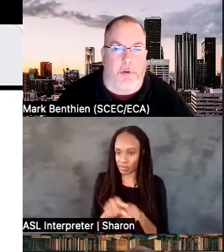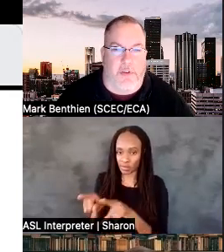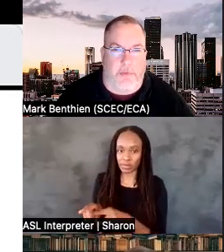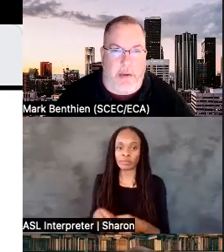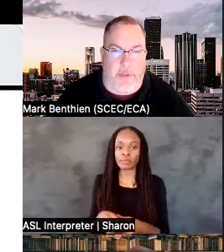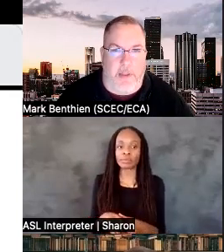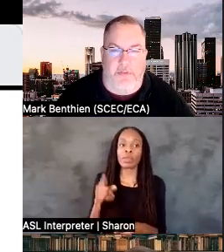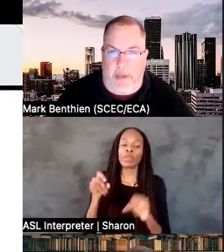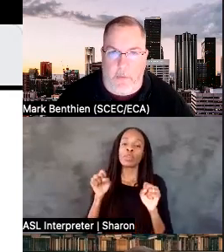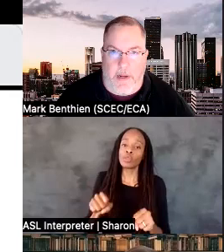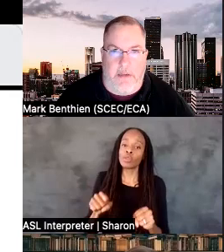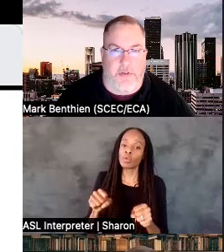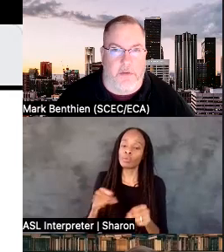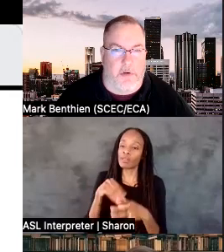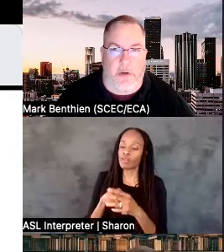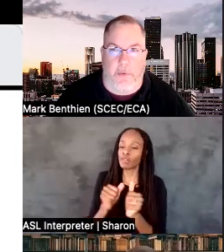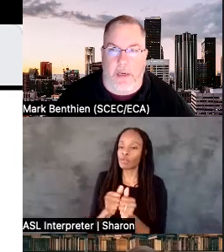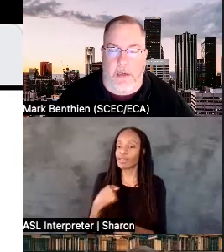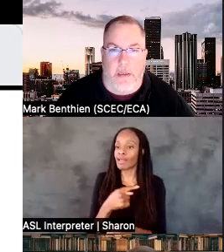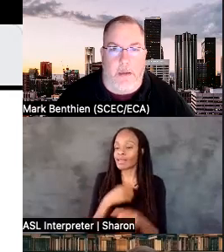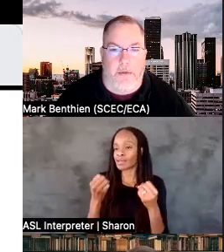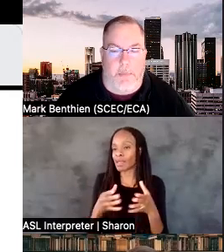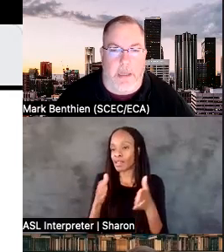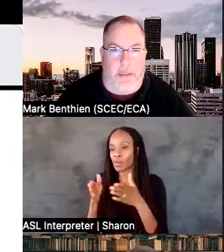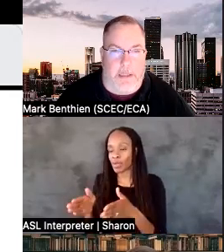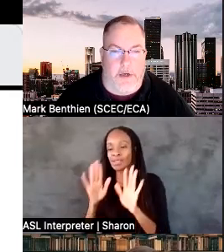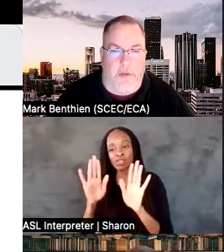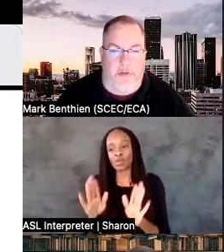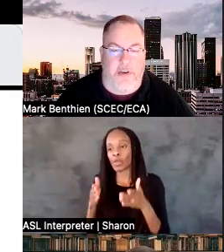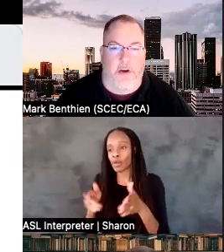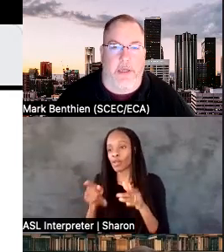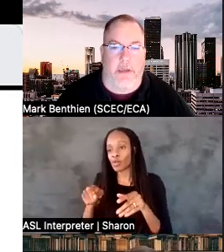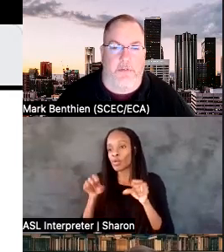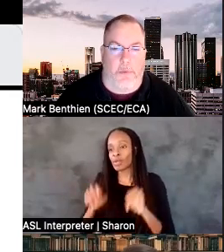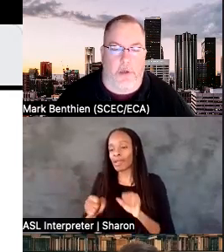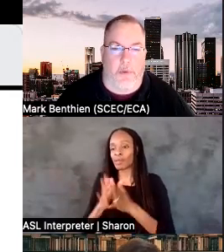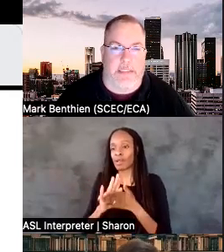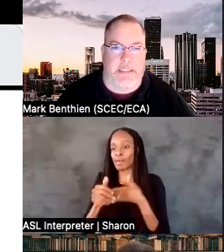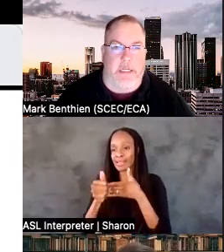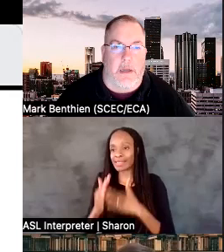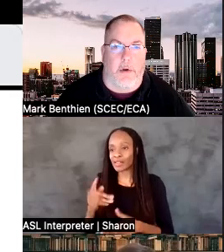You can participate with us in many ways, and it's a really great way to become a leader in this area and to